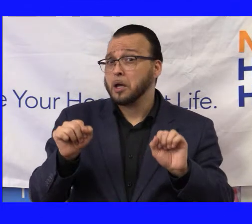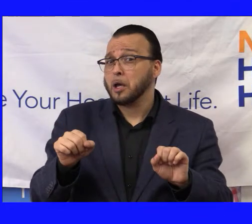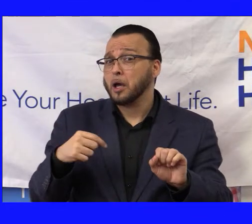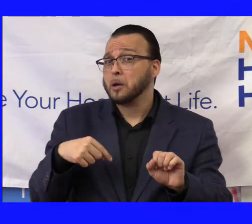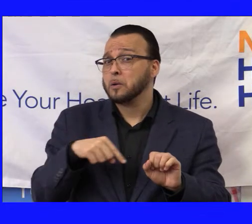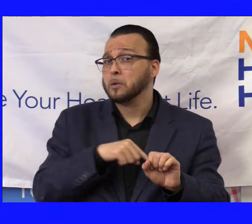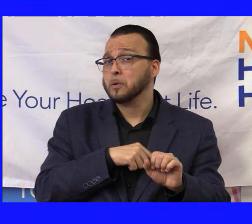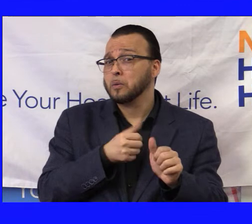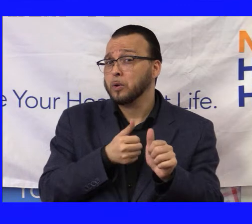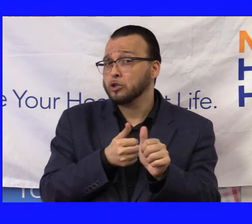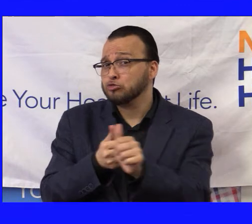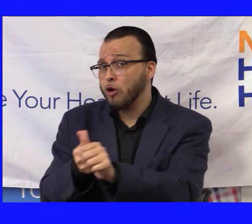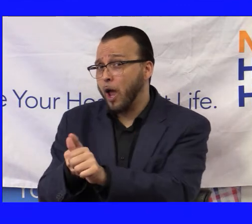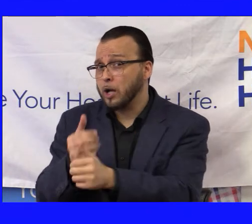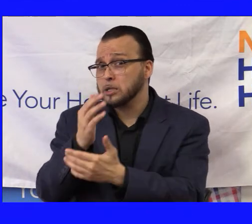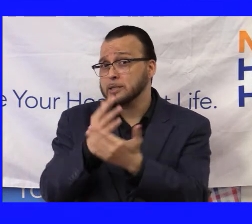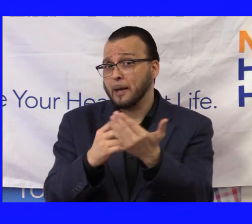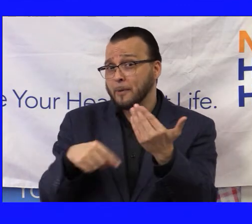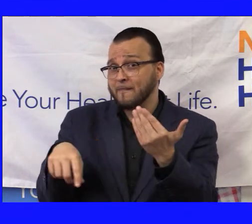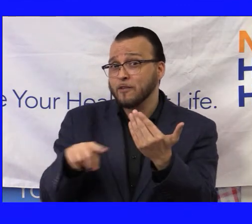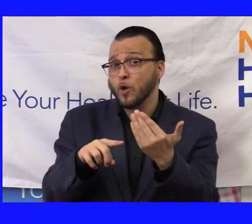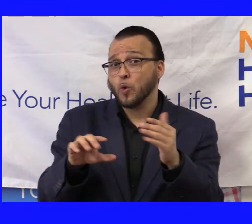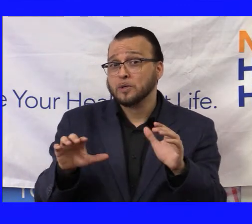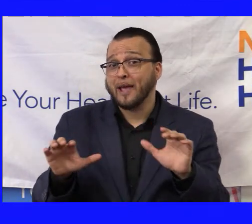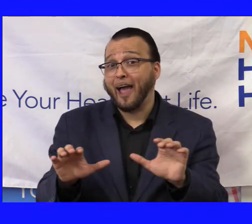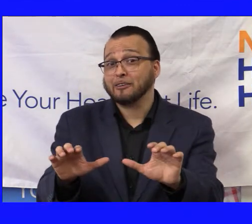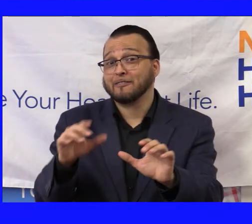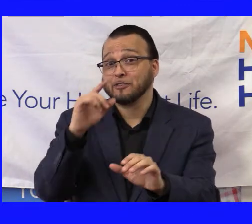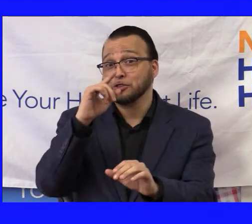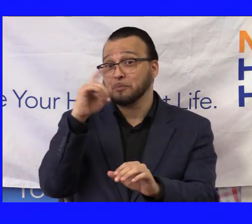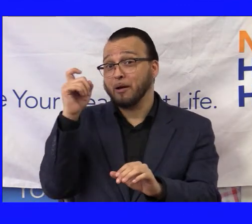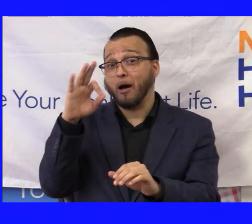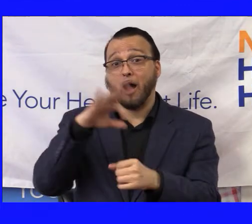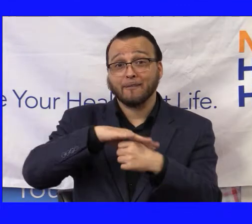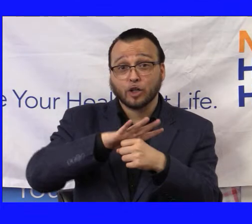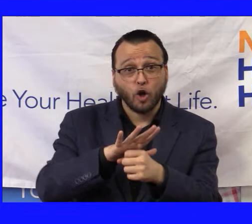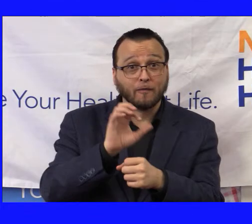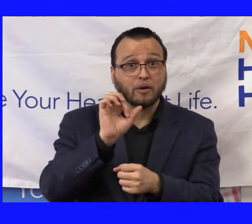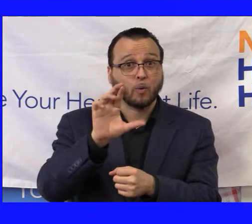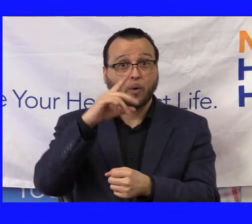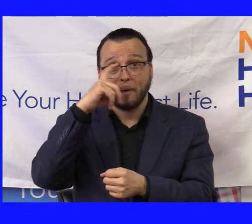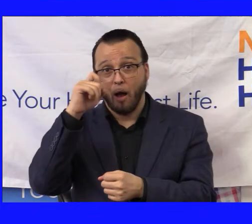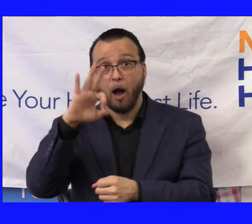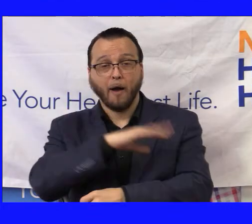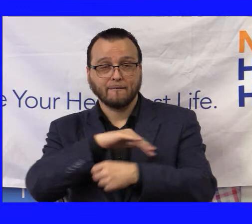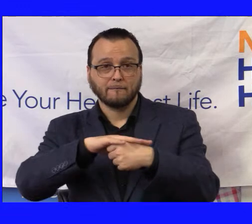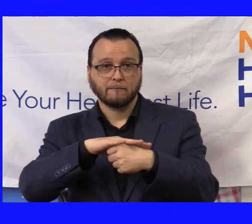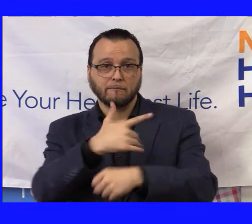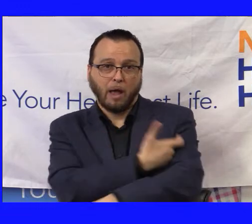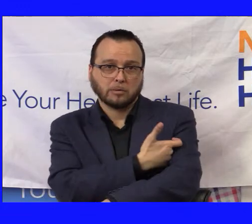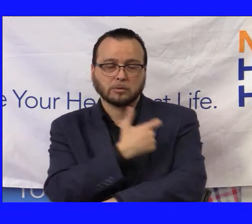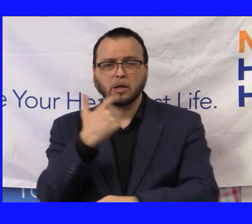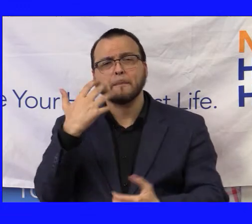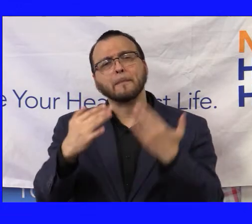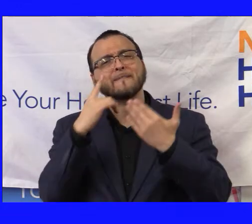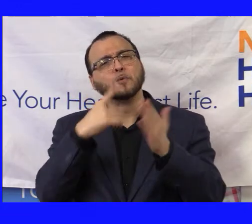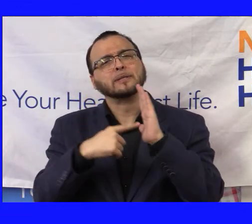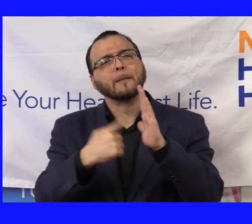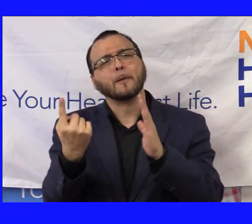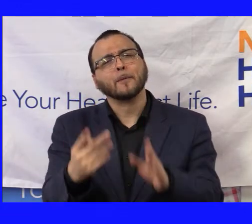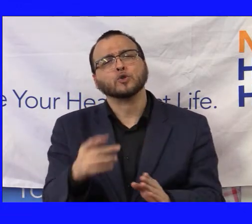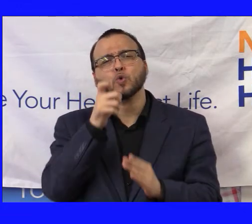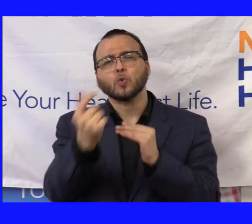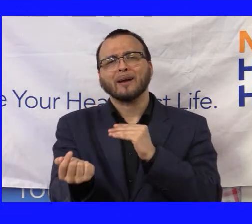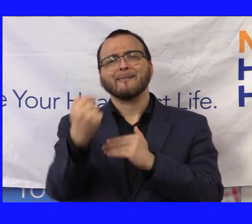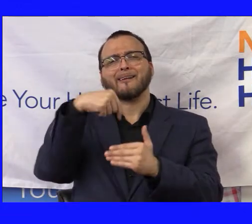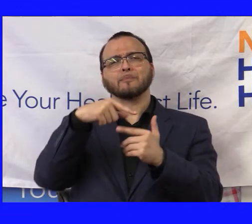those activations are actually perhaps because of, say, COVID or vaccine, or maybe someone who came to our system but won't be staying